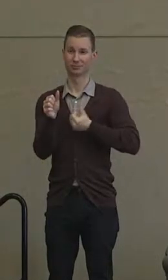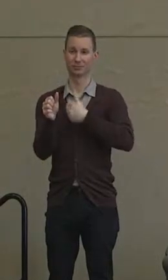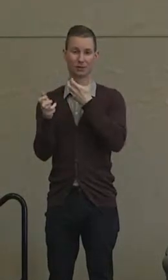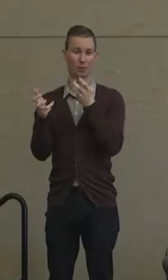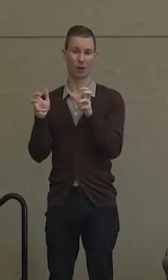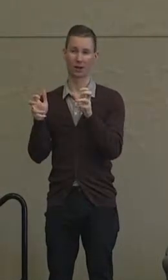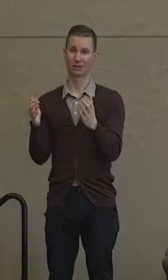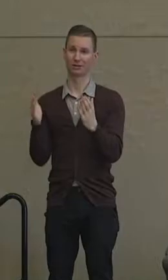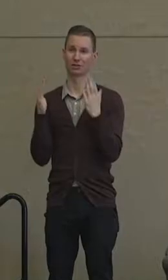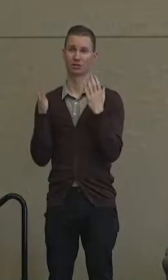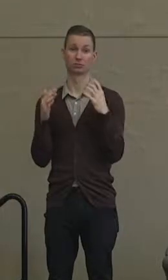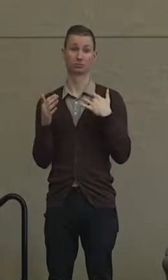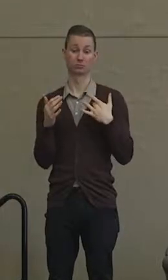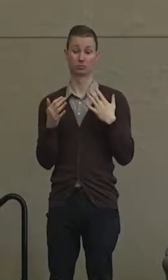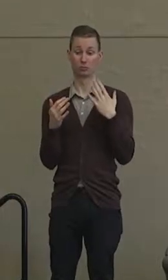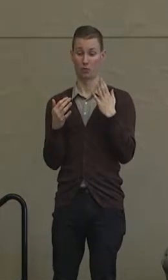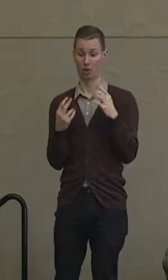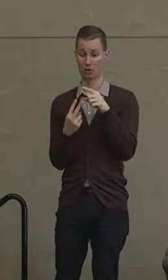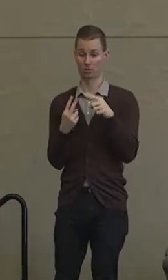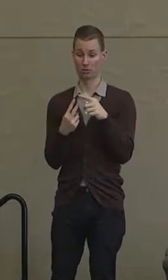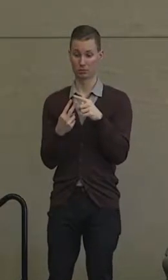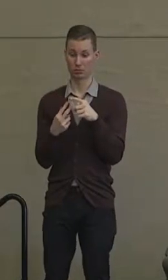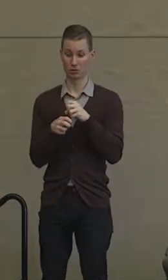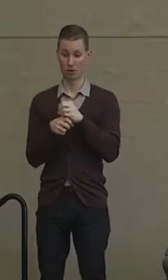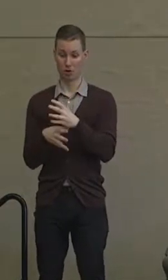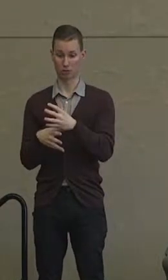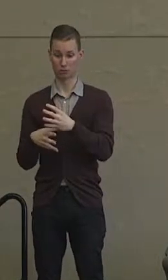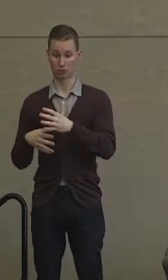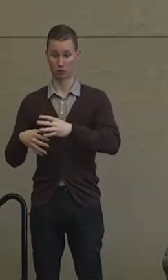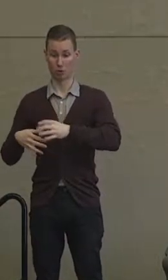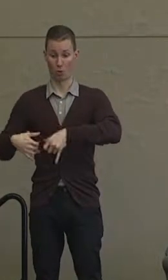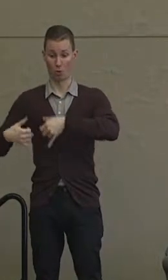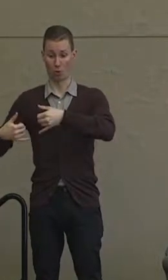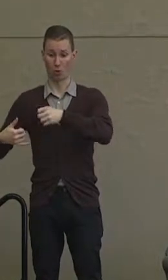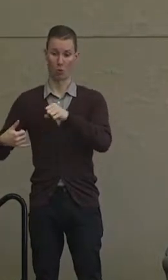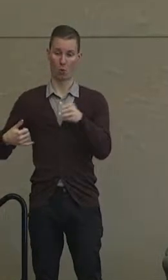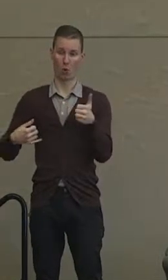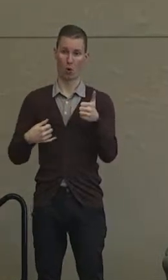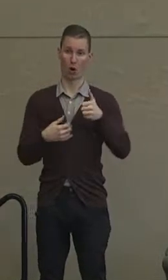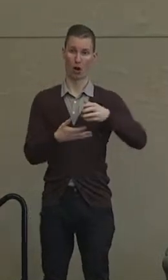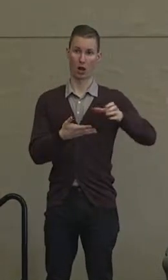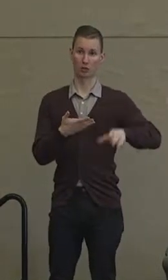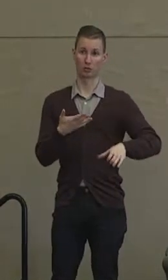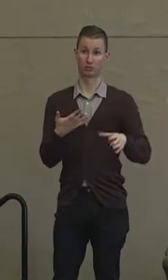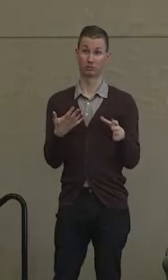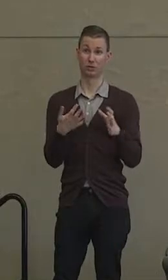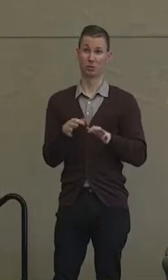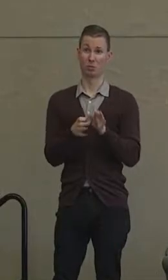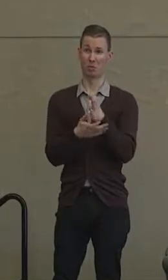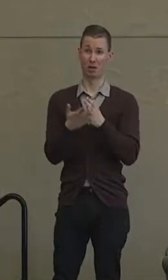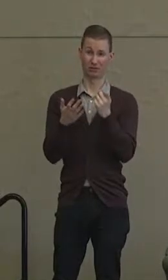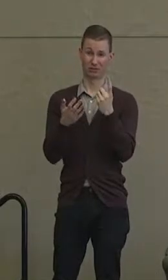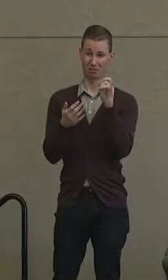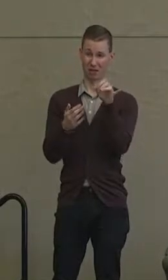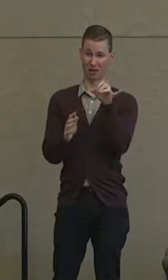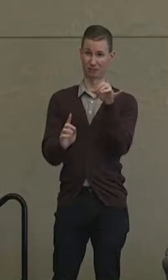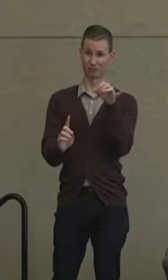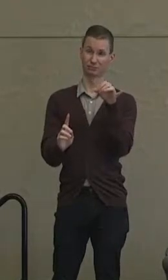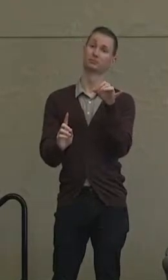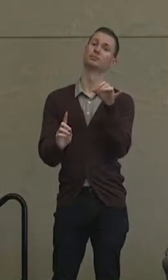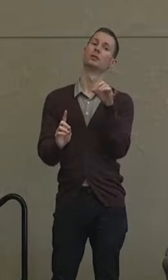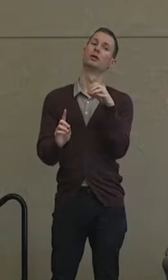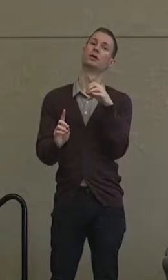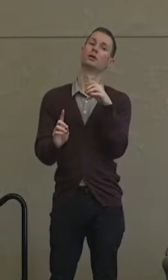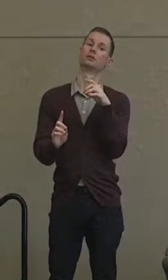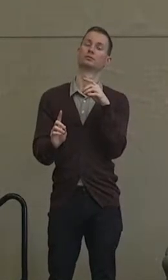often brings either rewards or consequences, and a key link to understanding sexual harassment